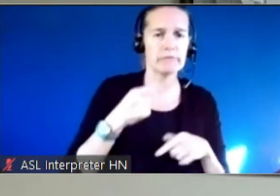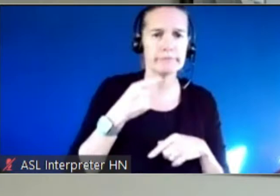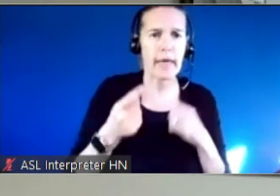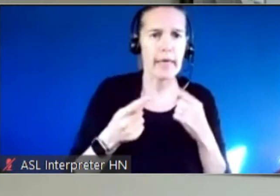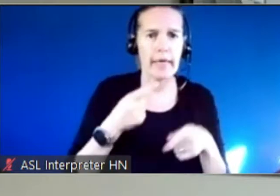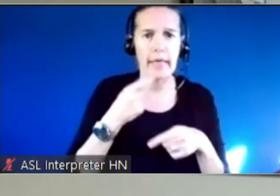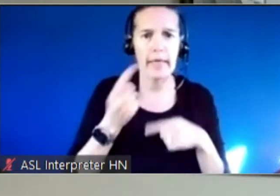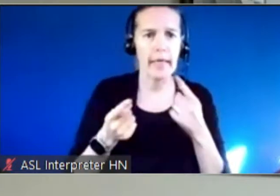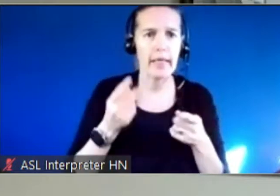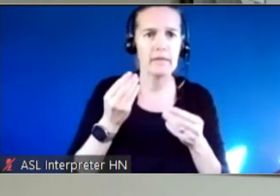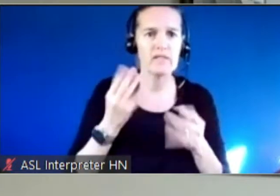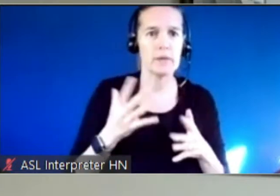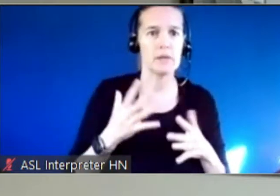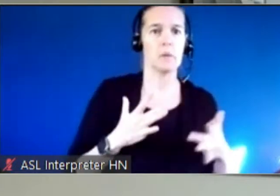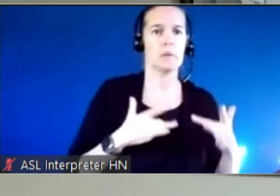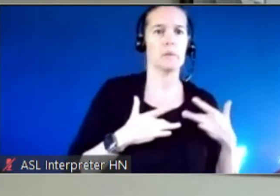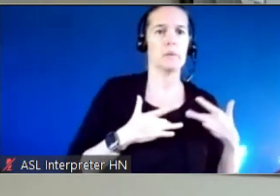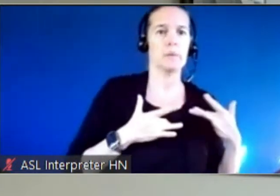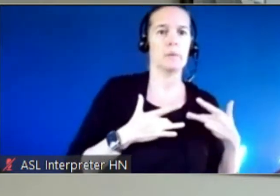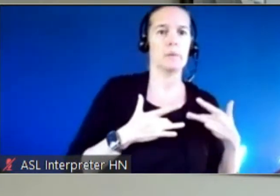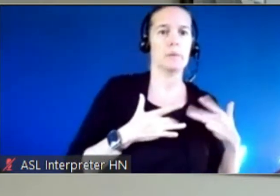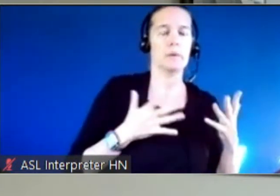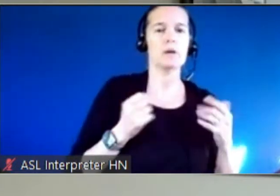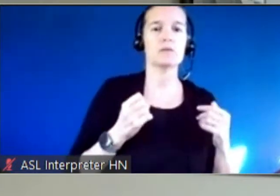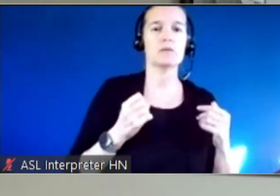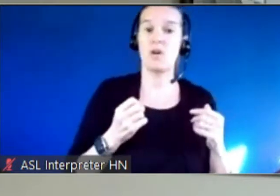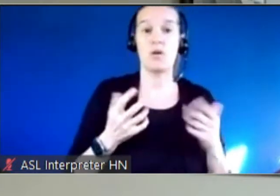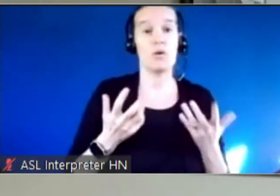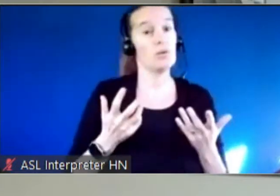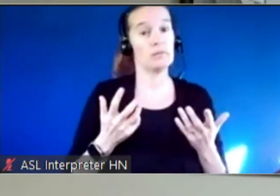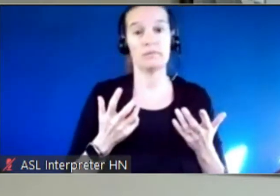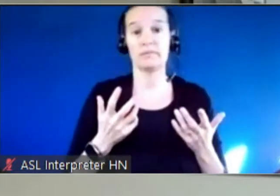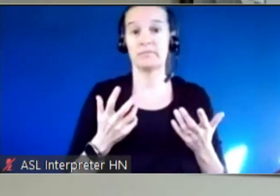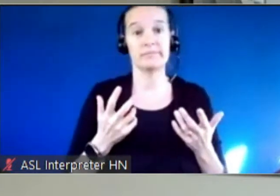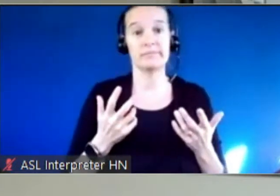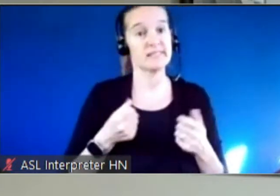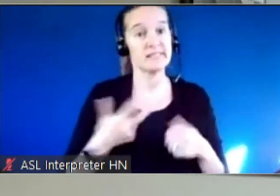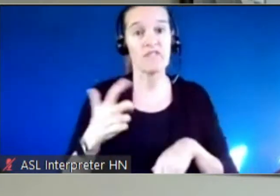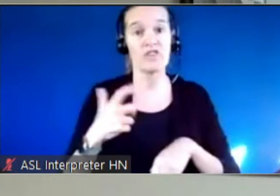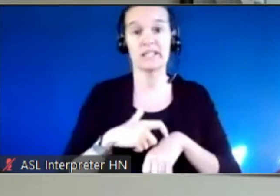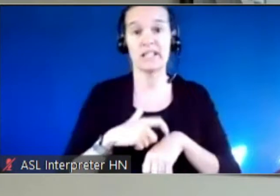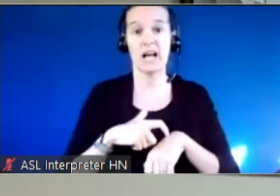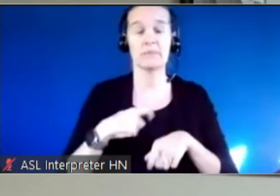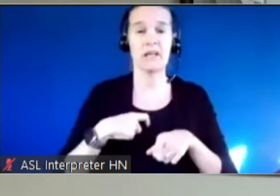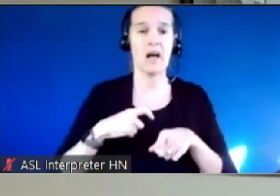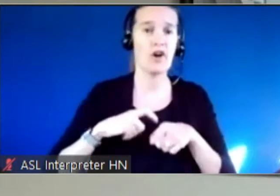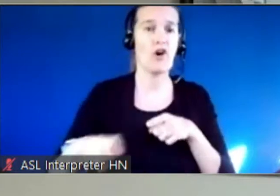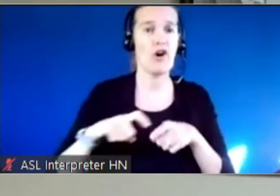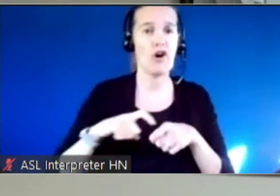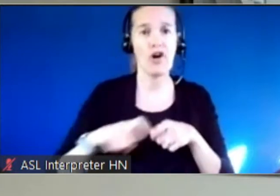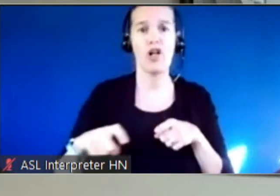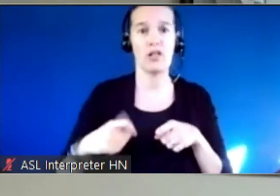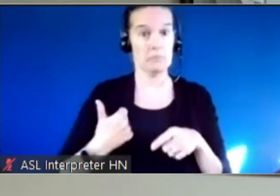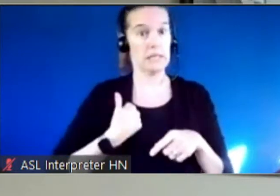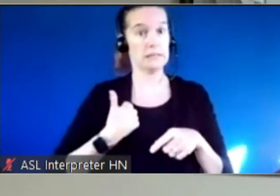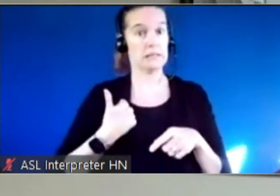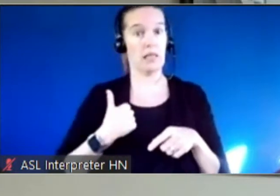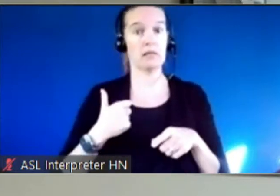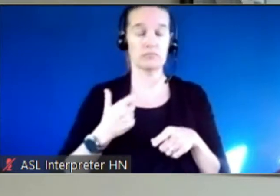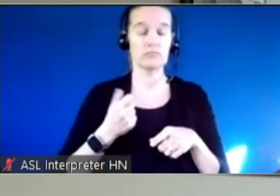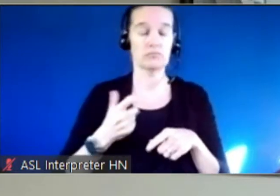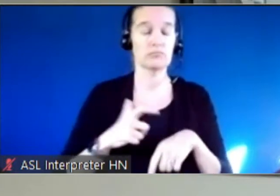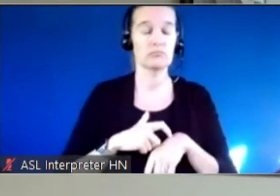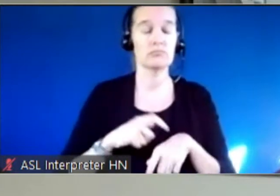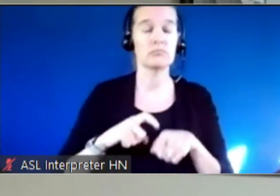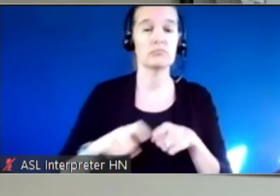it took several calls. I actually got on the phone myself and was able